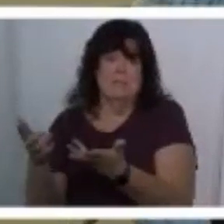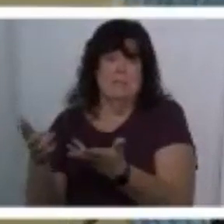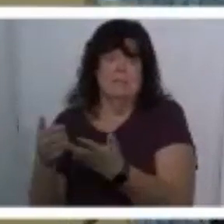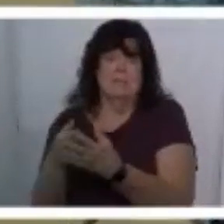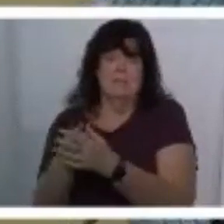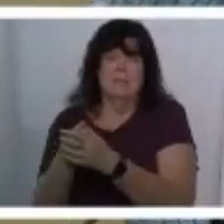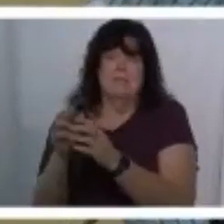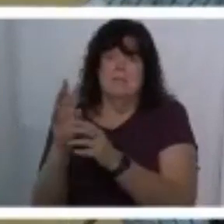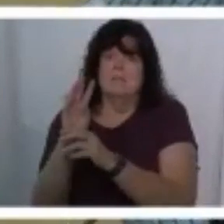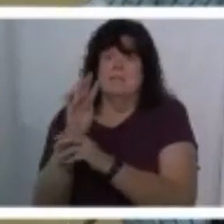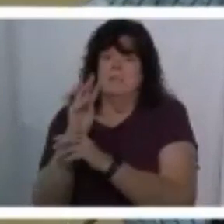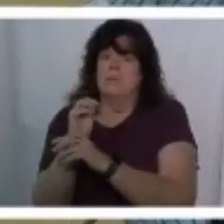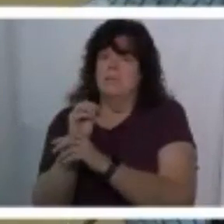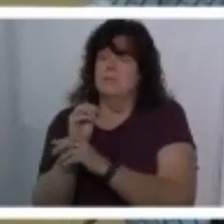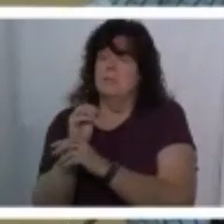um